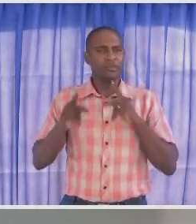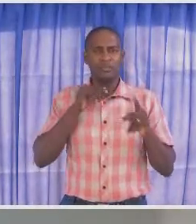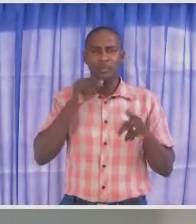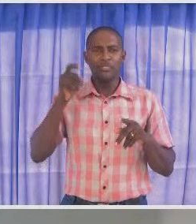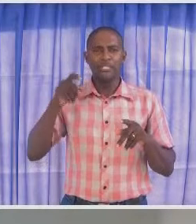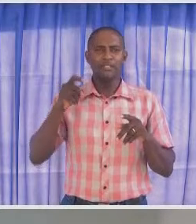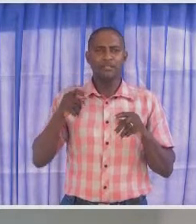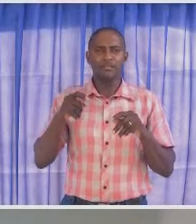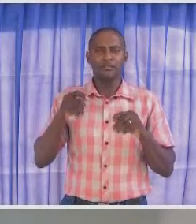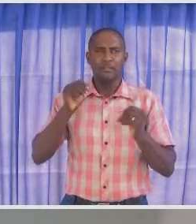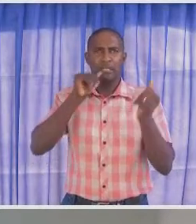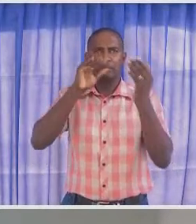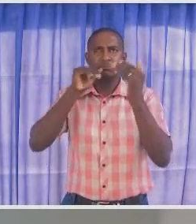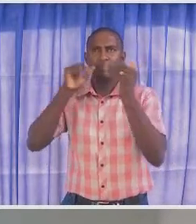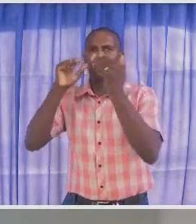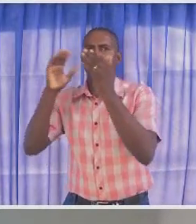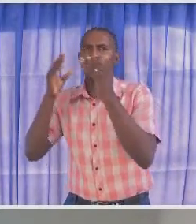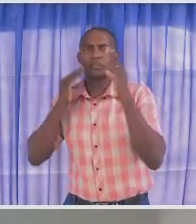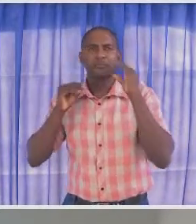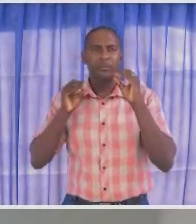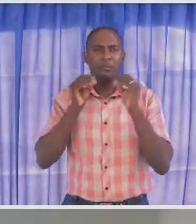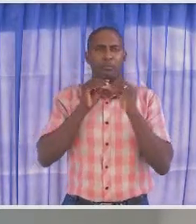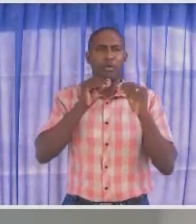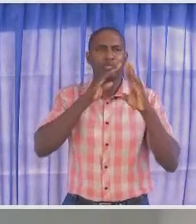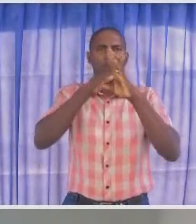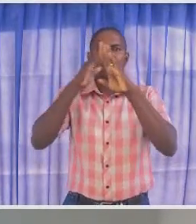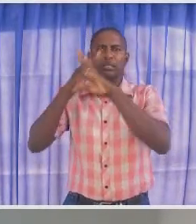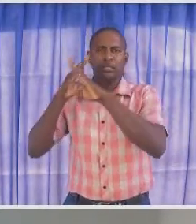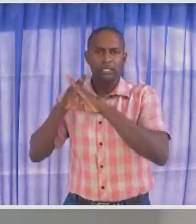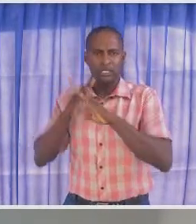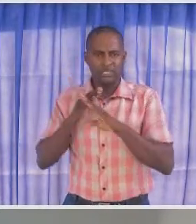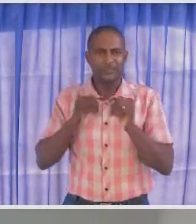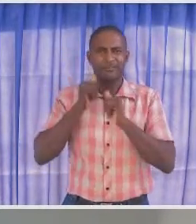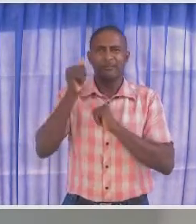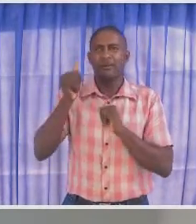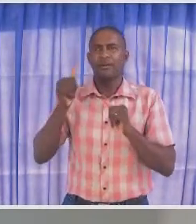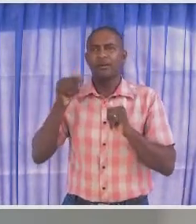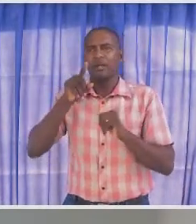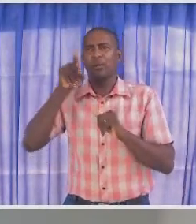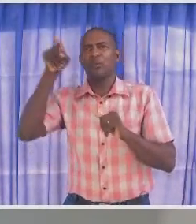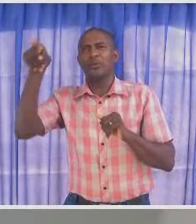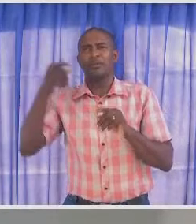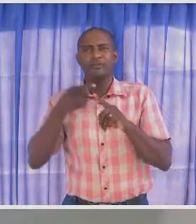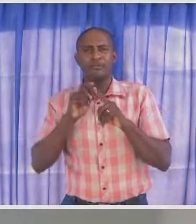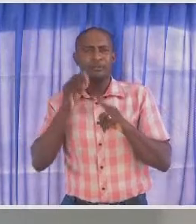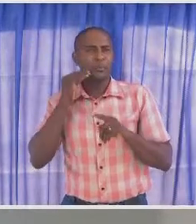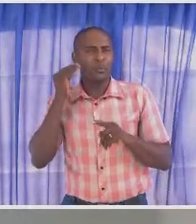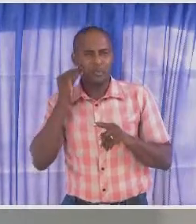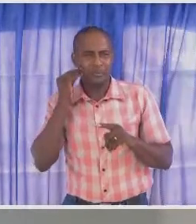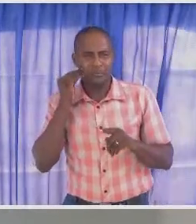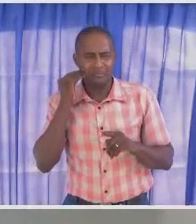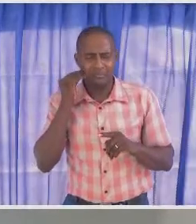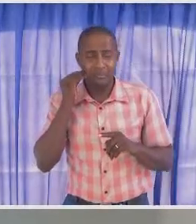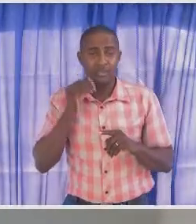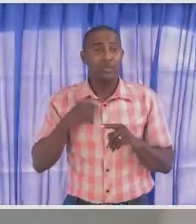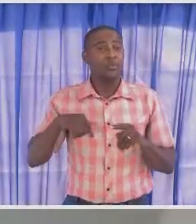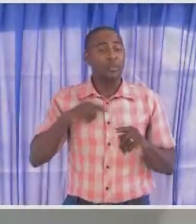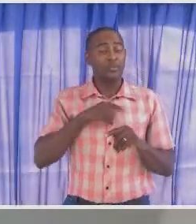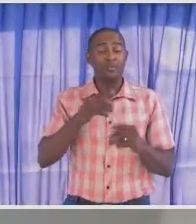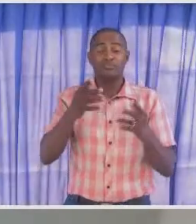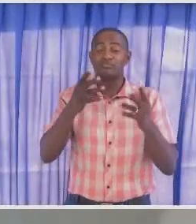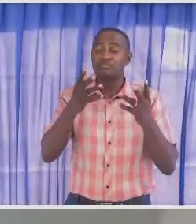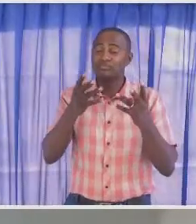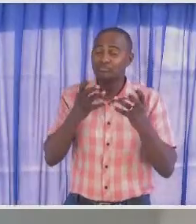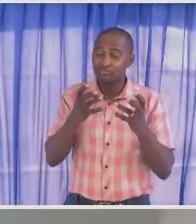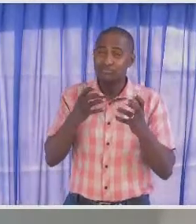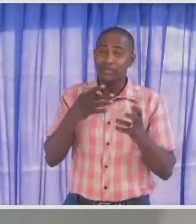added challenges of relocating far away from home in order to pursue their training. We would really like